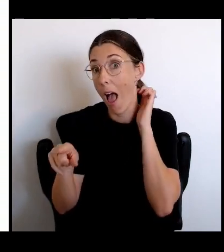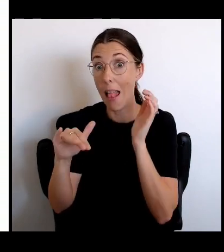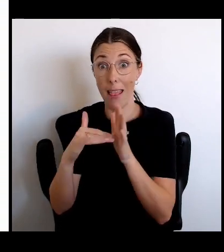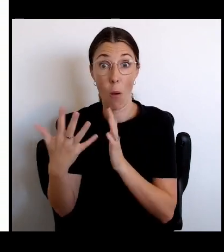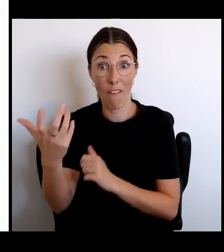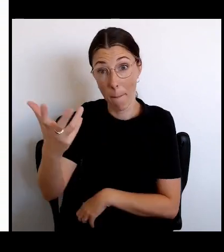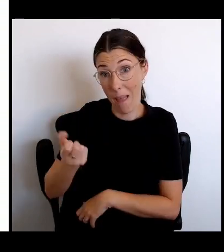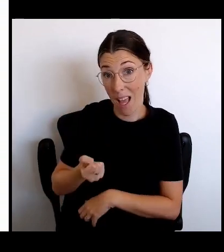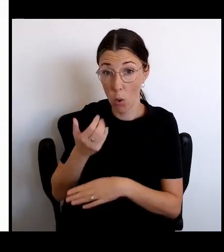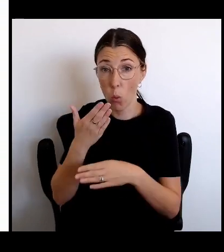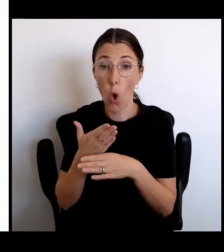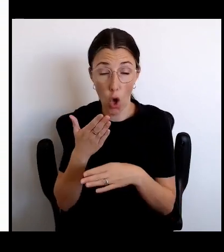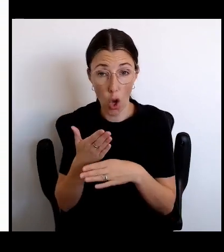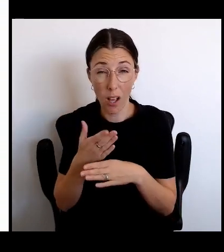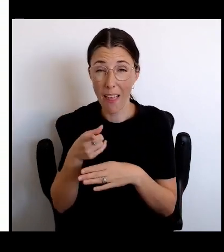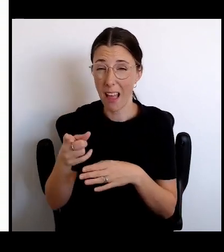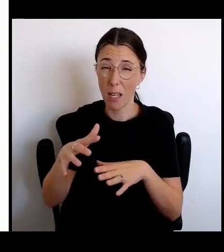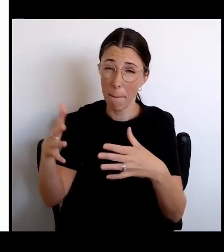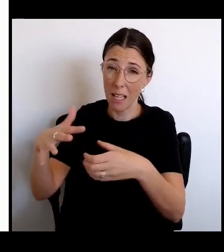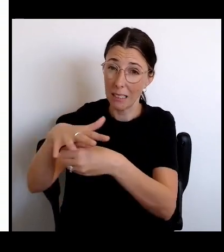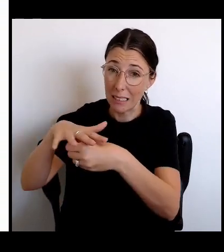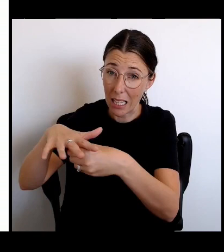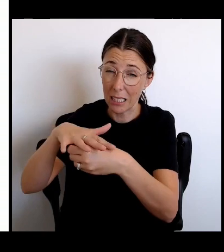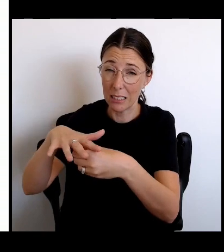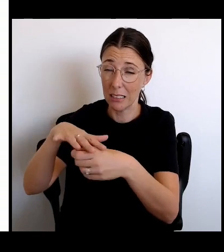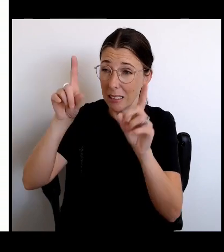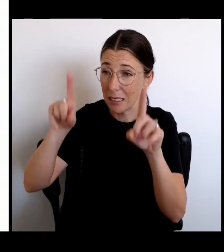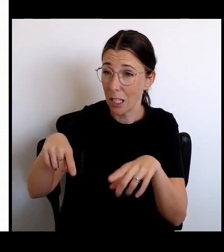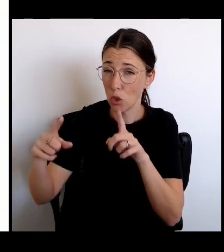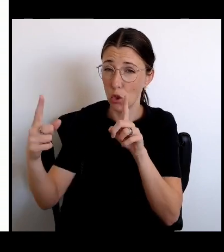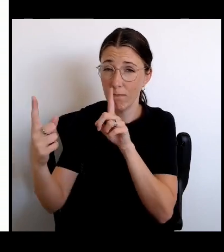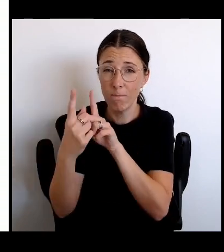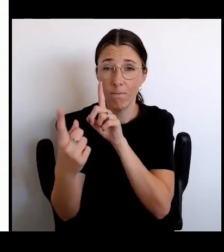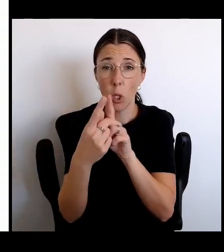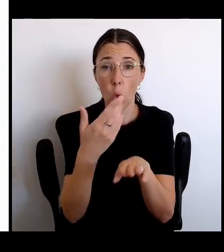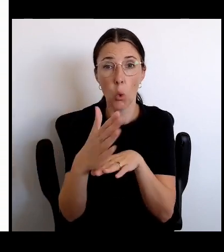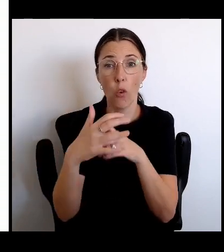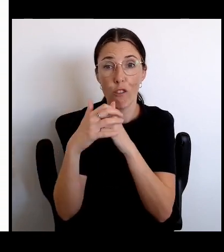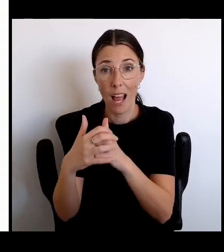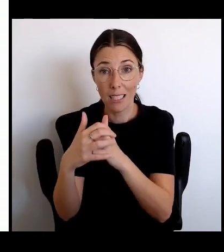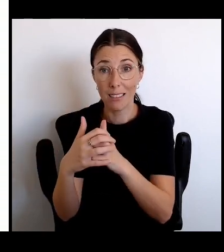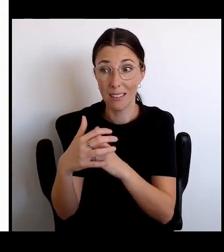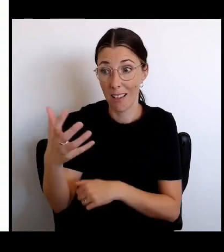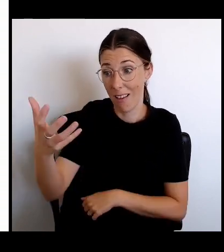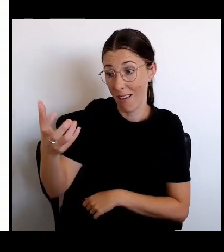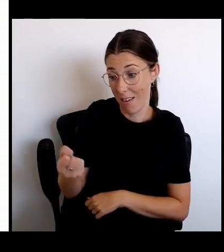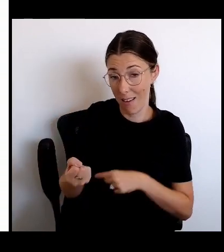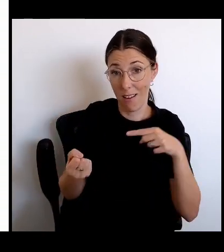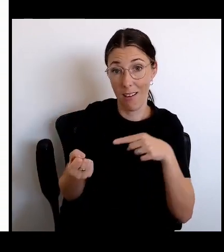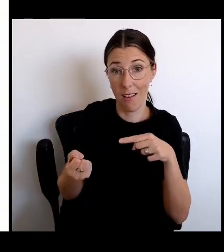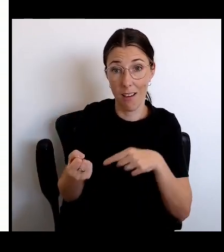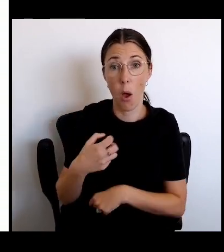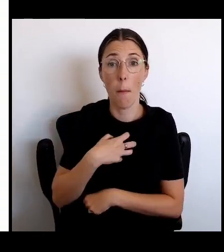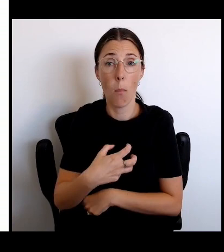is a huge setting where they're starting to make new friends. It also comes with having income and therefore more opportunity to buy